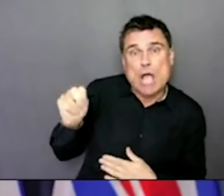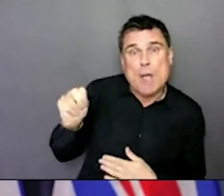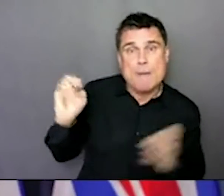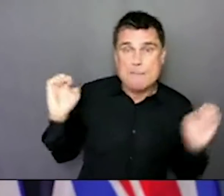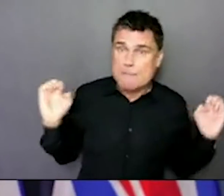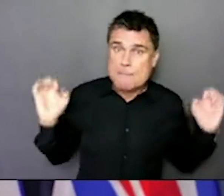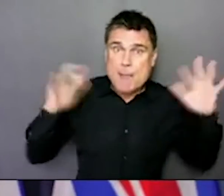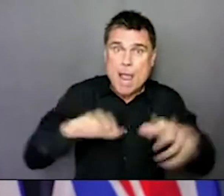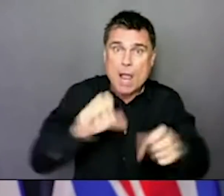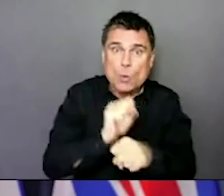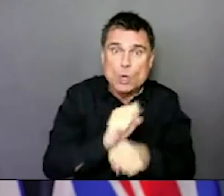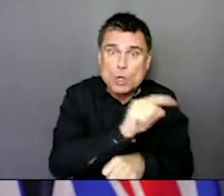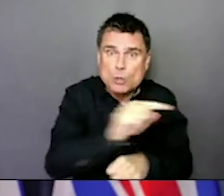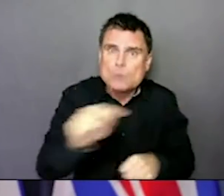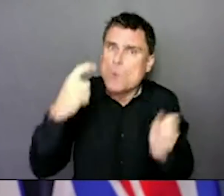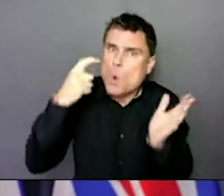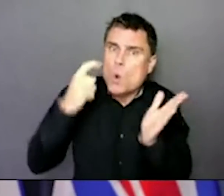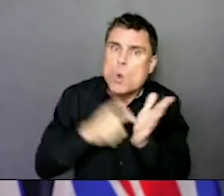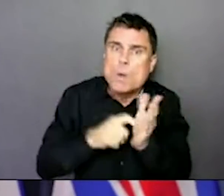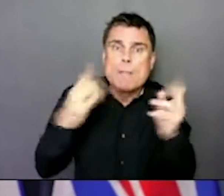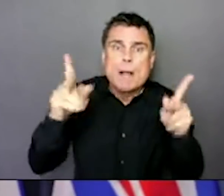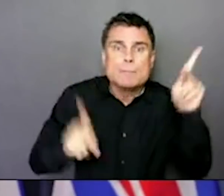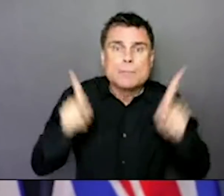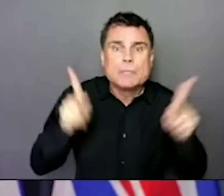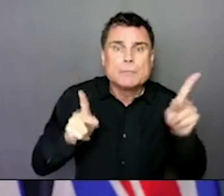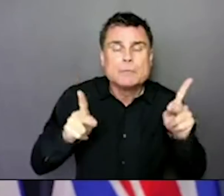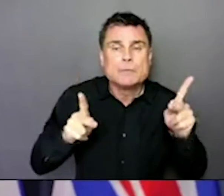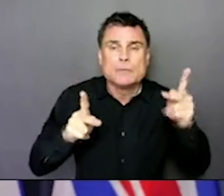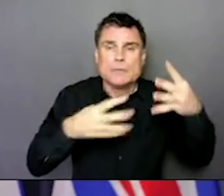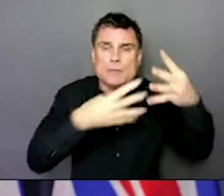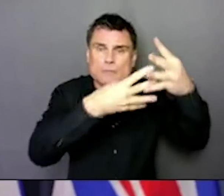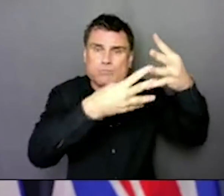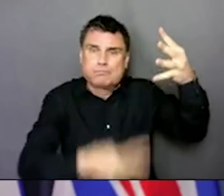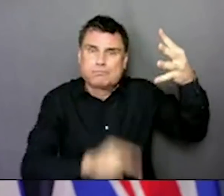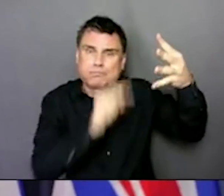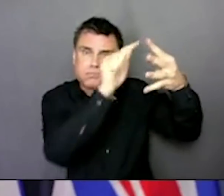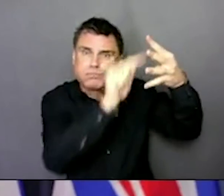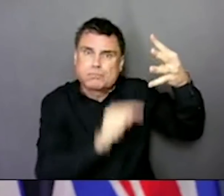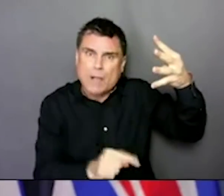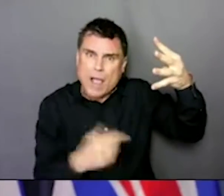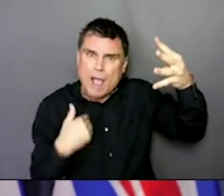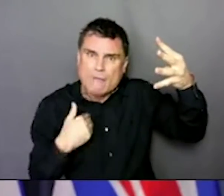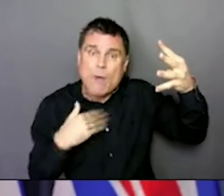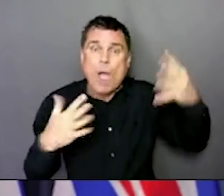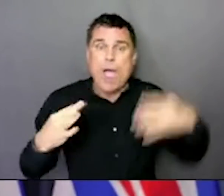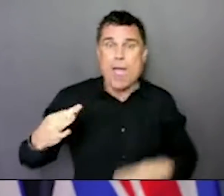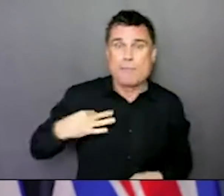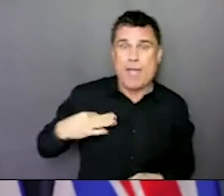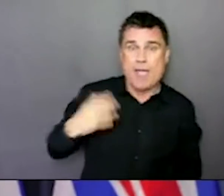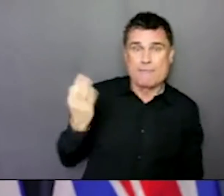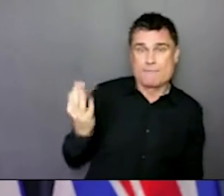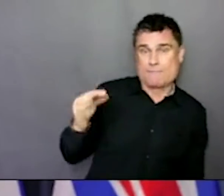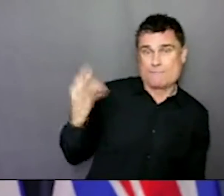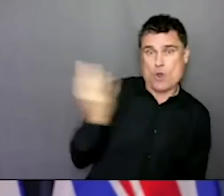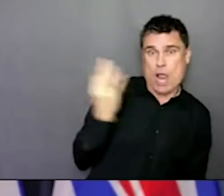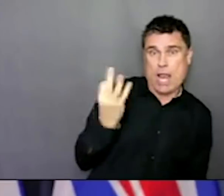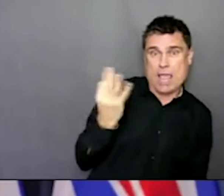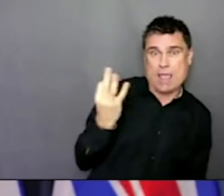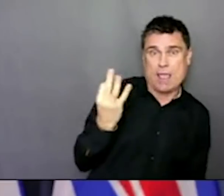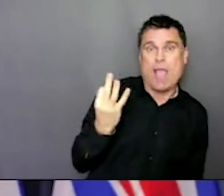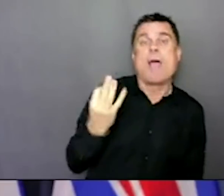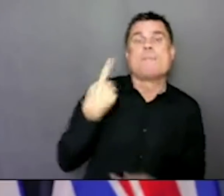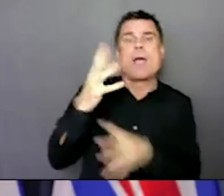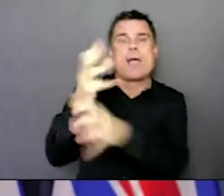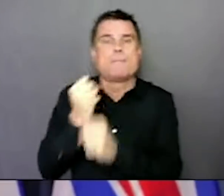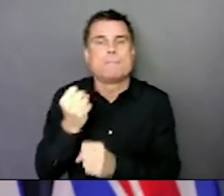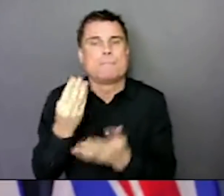around BC, grateful that they had applied on a Friday and on a Wednesday there was money in their bank account. That's not the story for everyone, but that's the